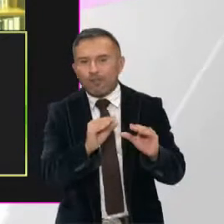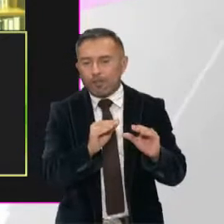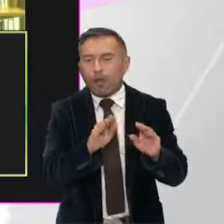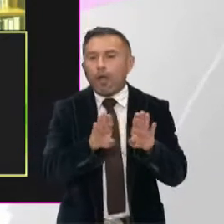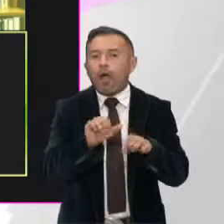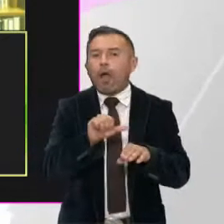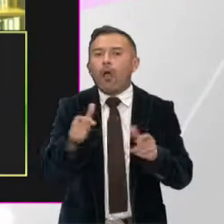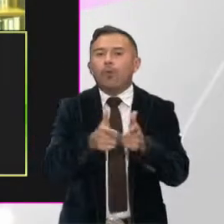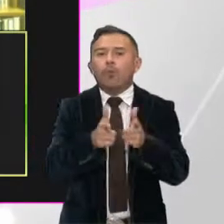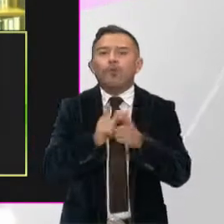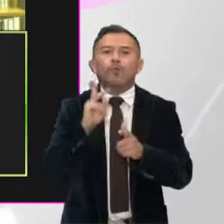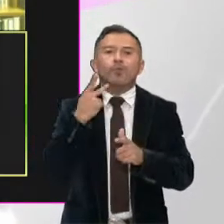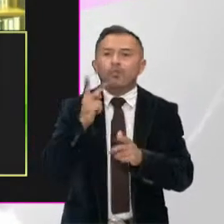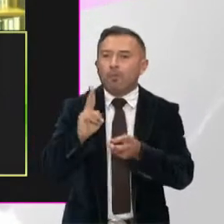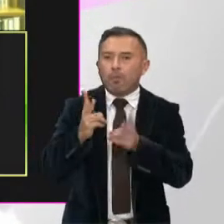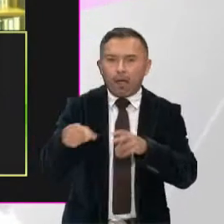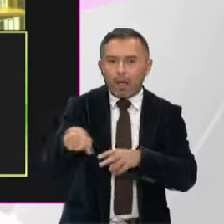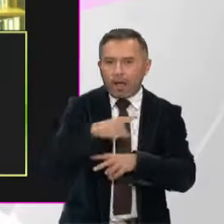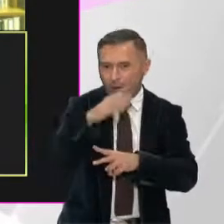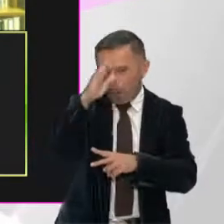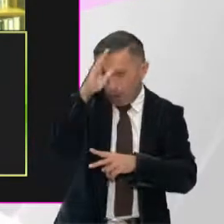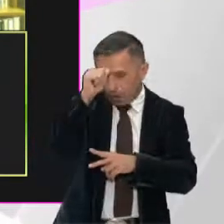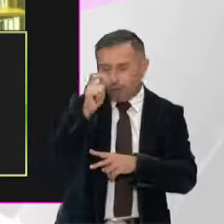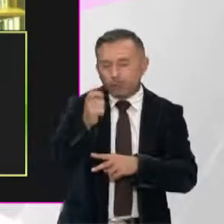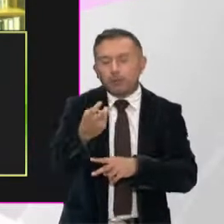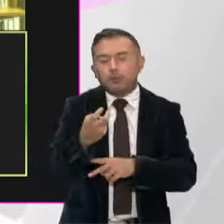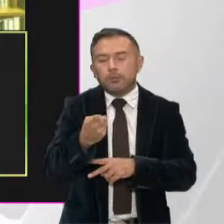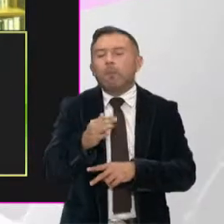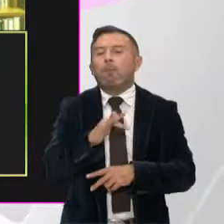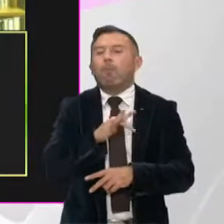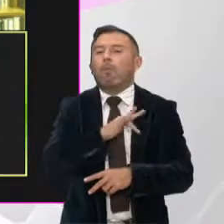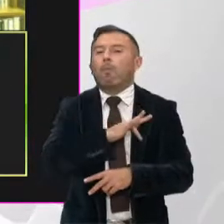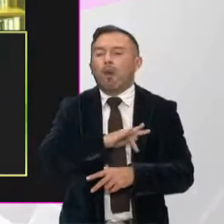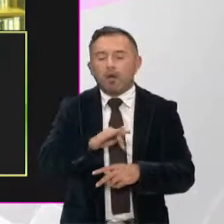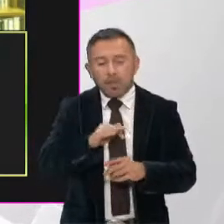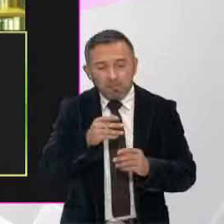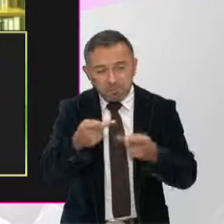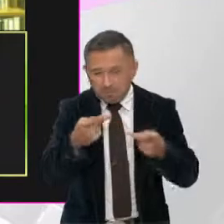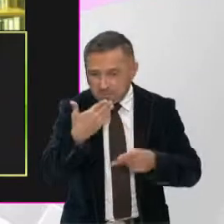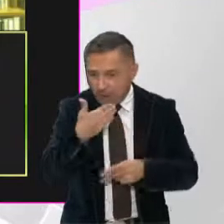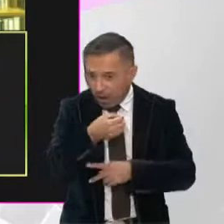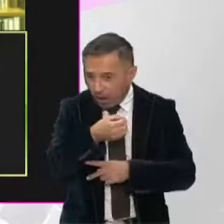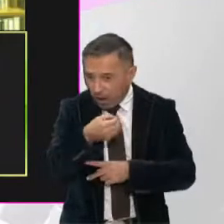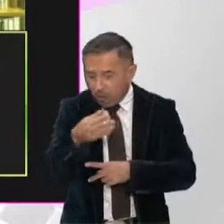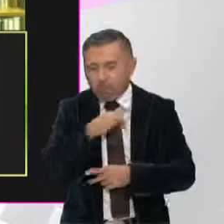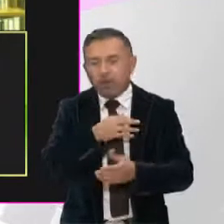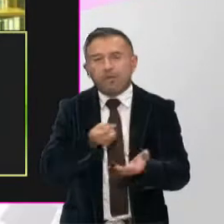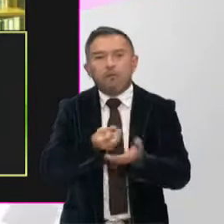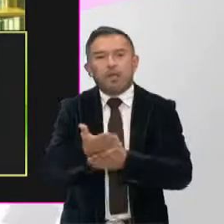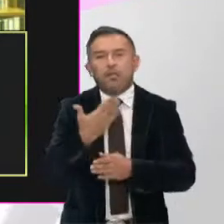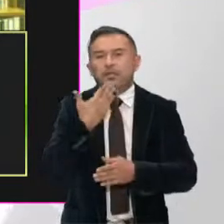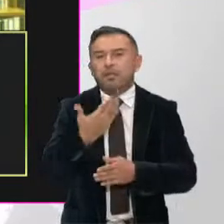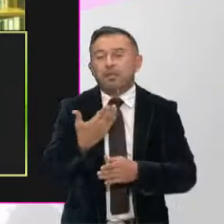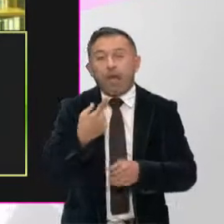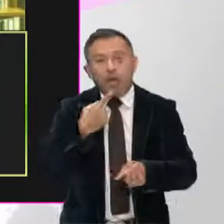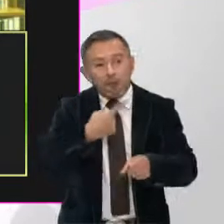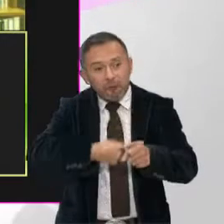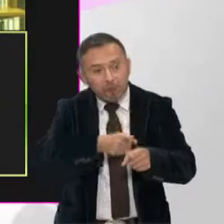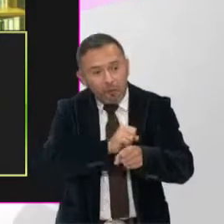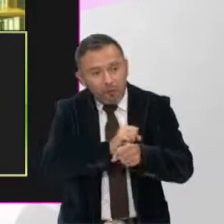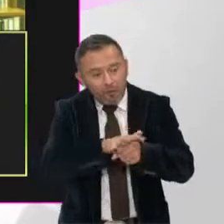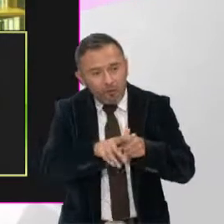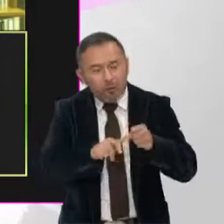the electoral personnel, or an agreement by the political forces, we can always achieve a very good